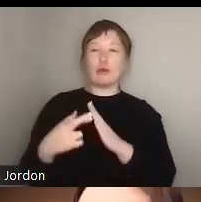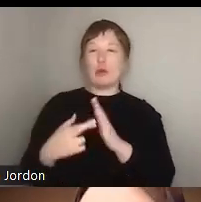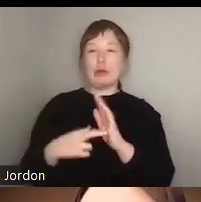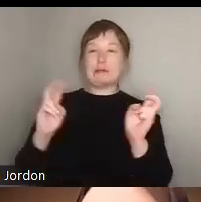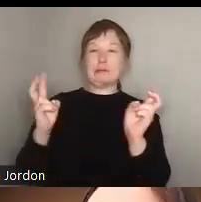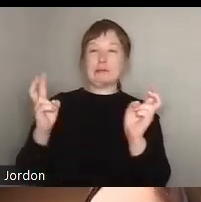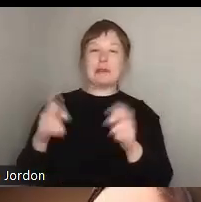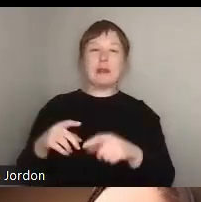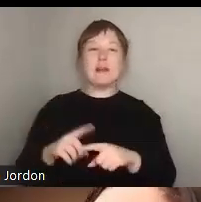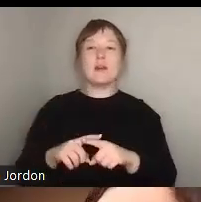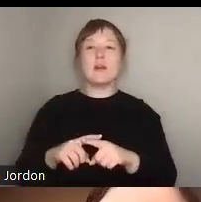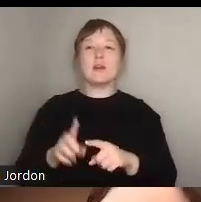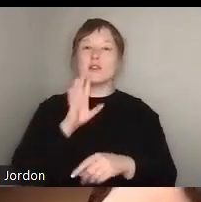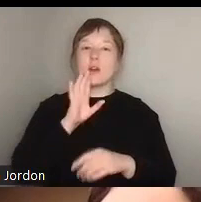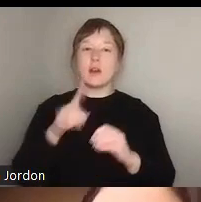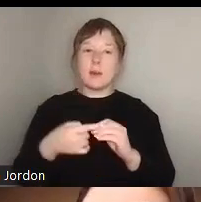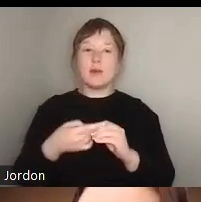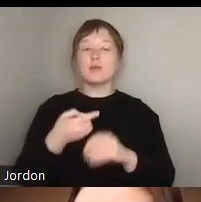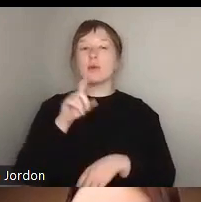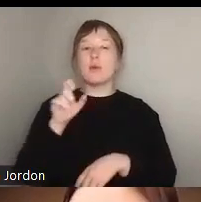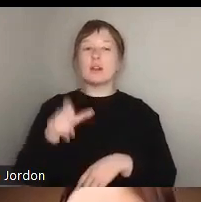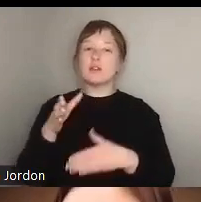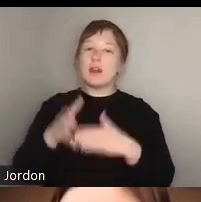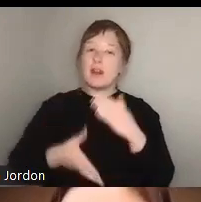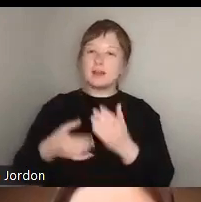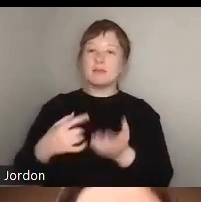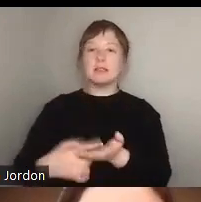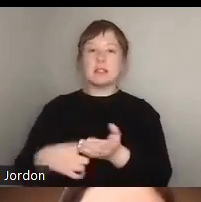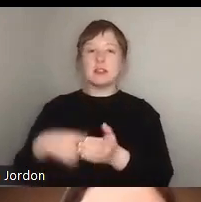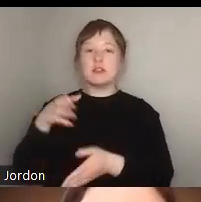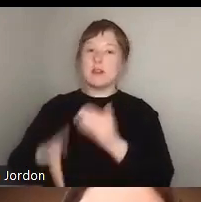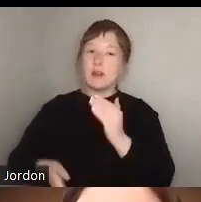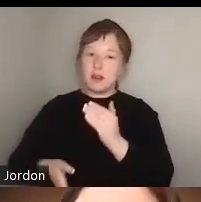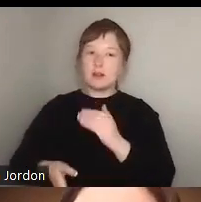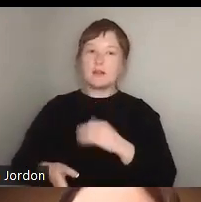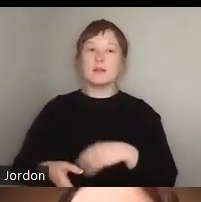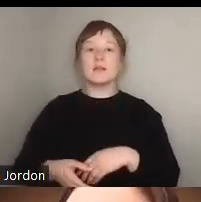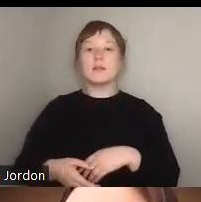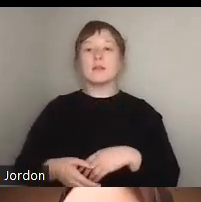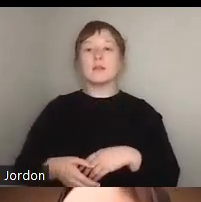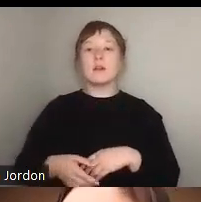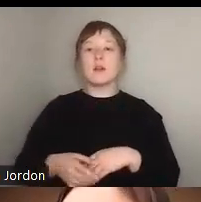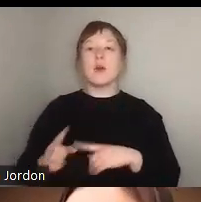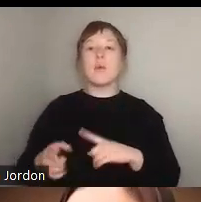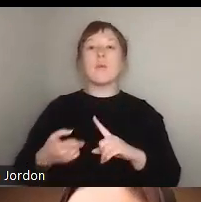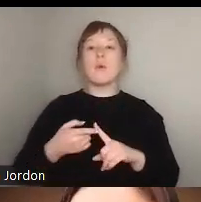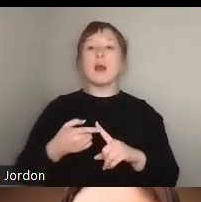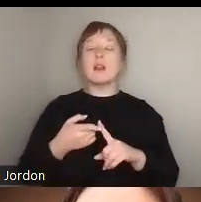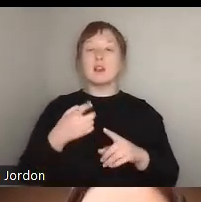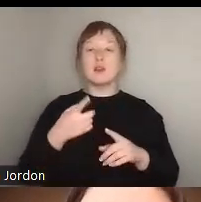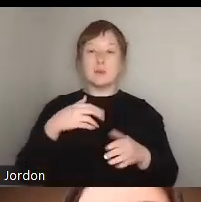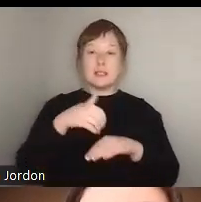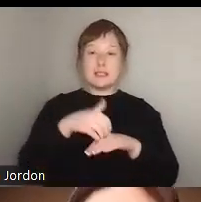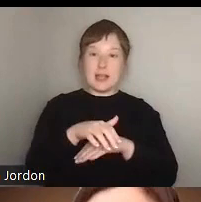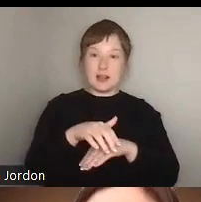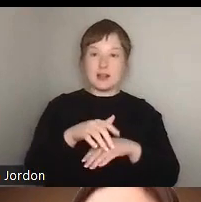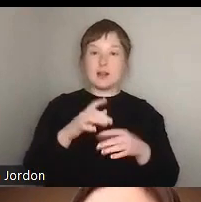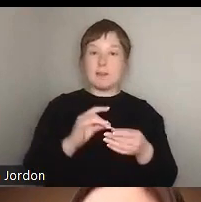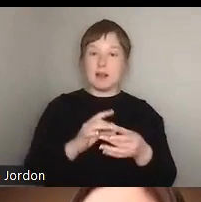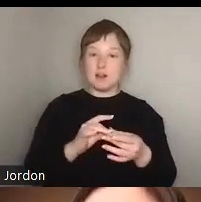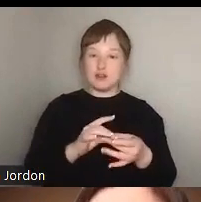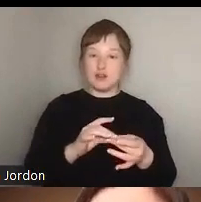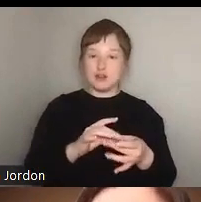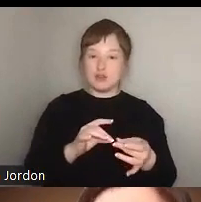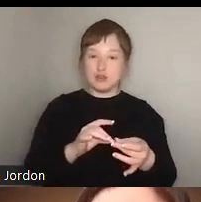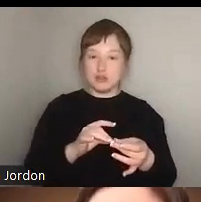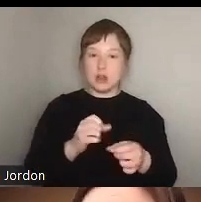to be going over your questions and having a discussion at the very end. When you send a message in the